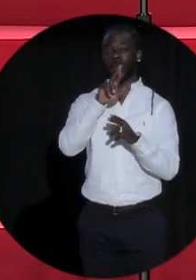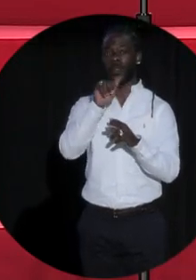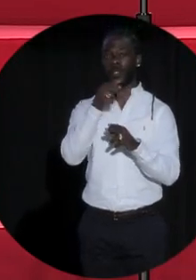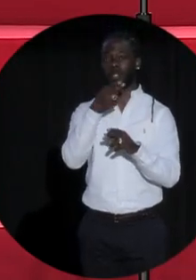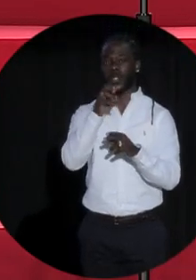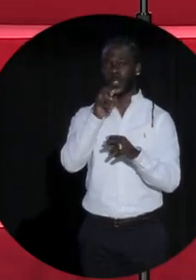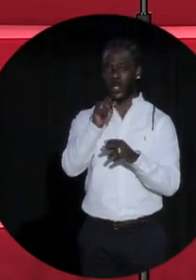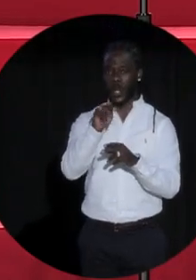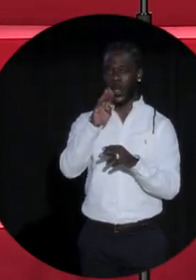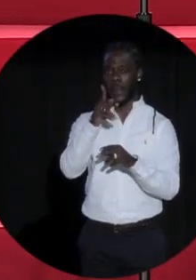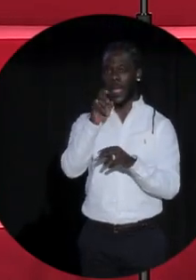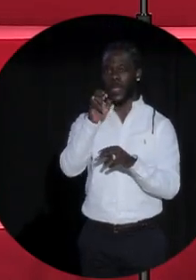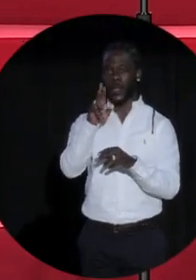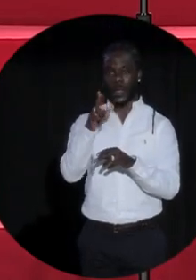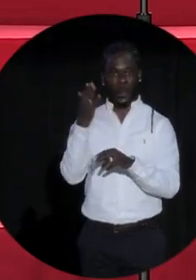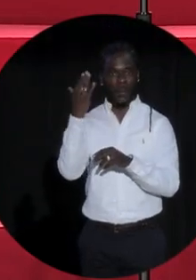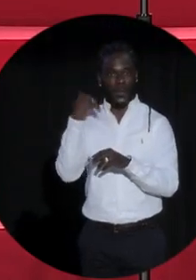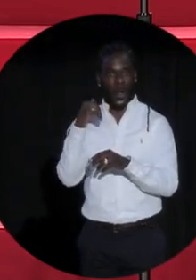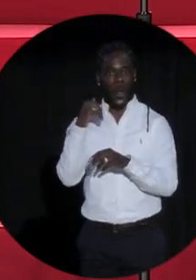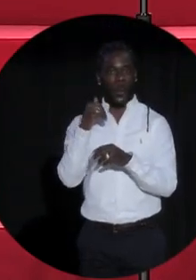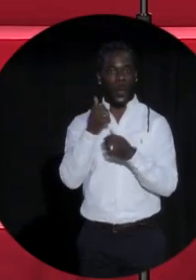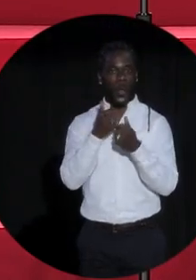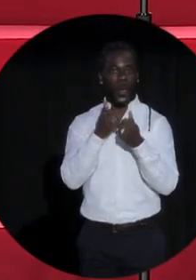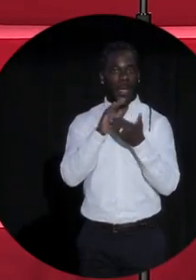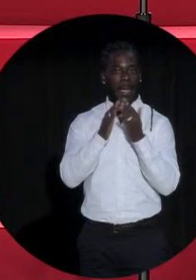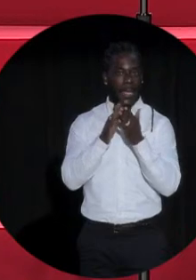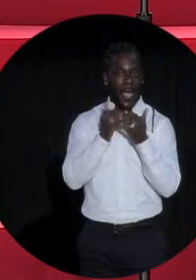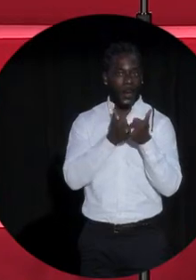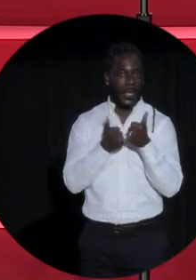Baker, our former county executive,